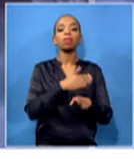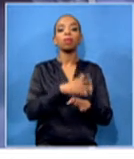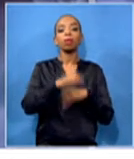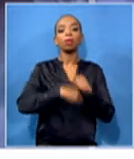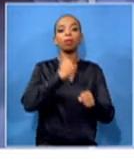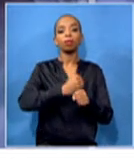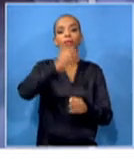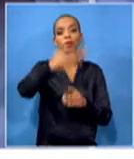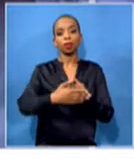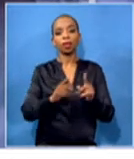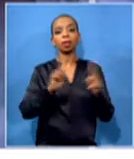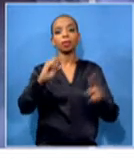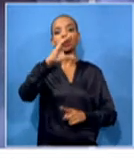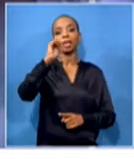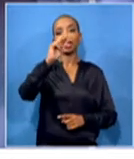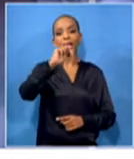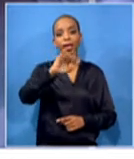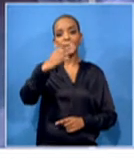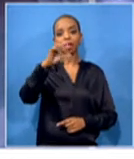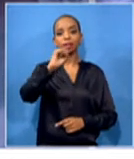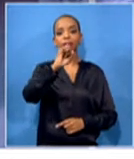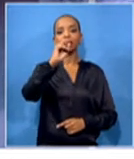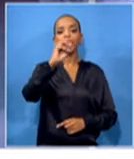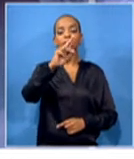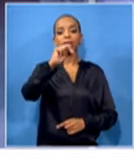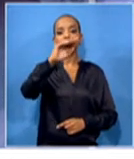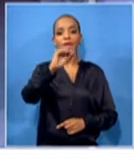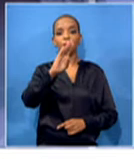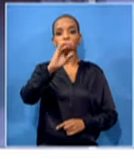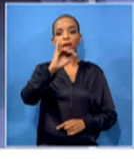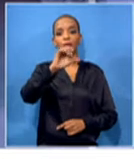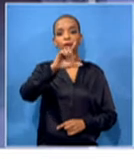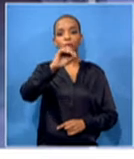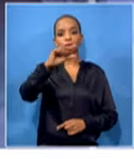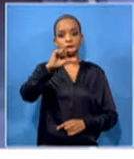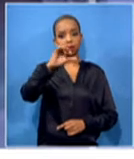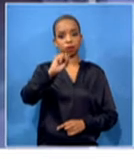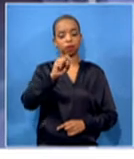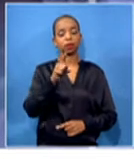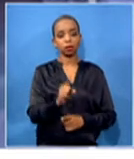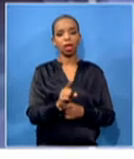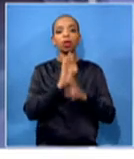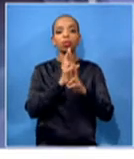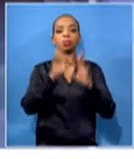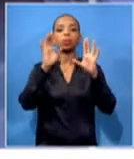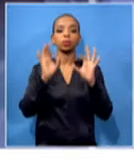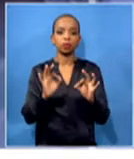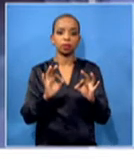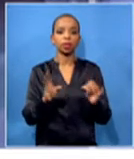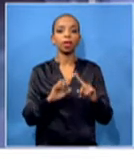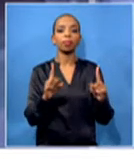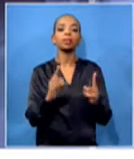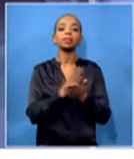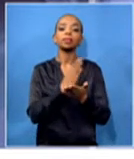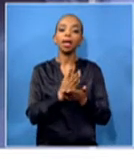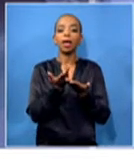Biologics' phase 1 and 2 trials showed the vaccine produced a strong immune response, while similar immune responses have been observed in